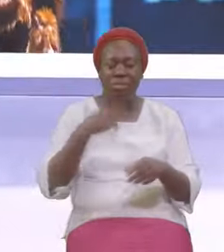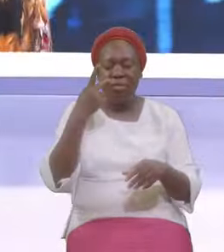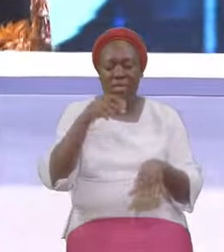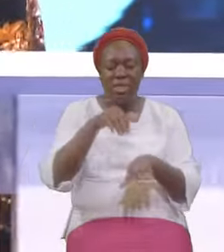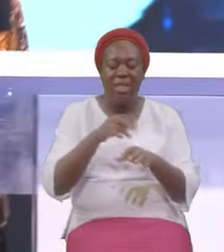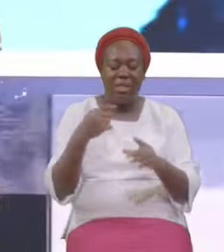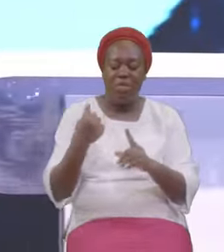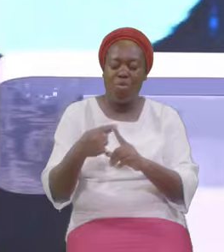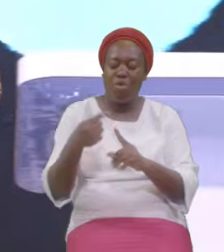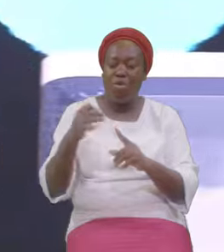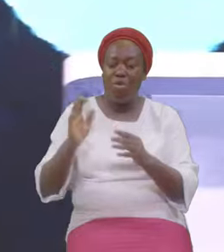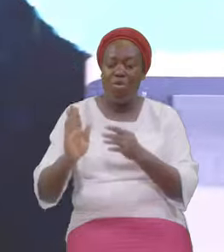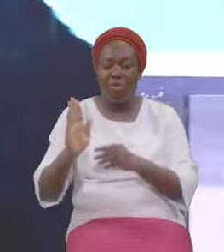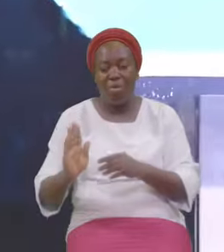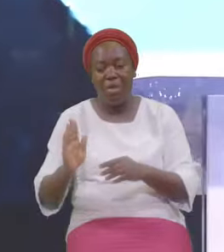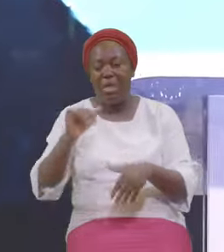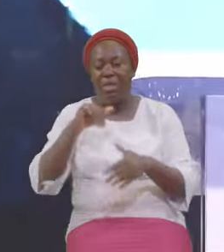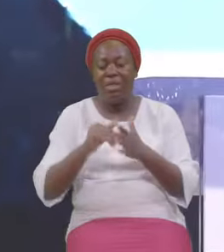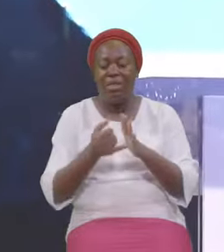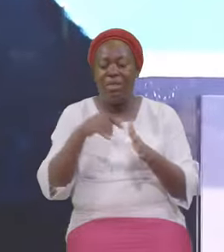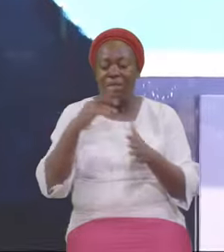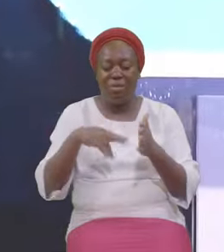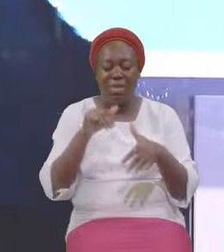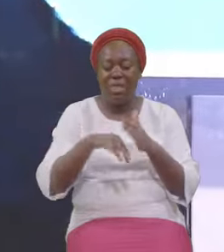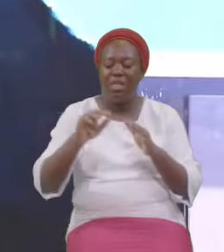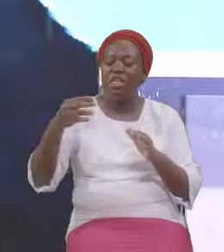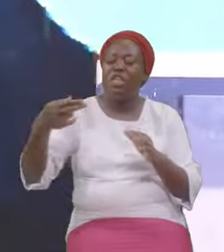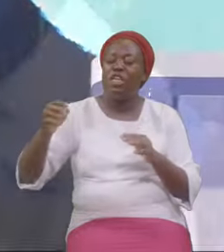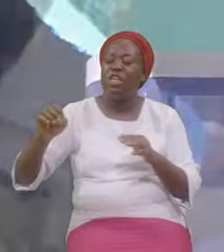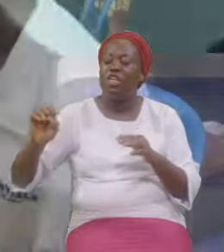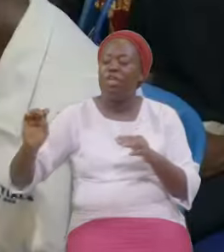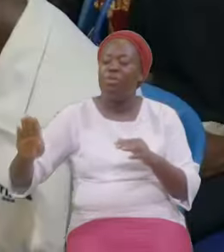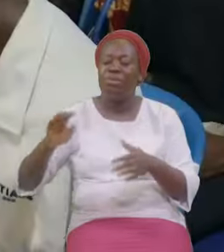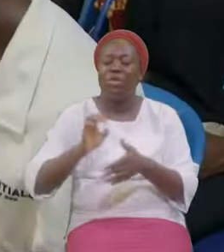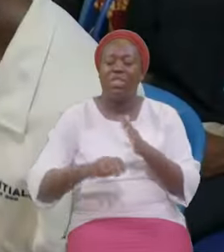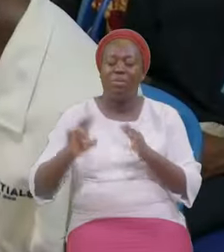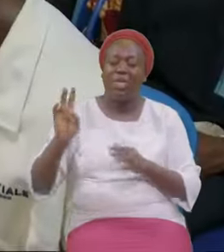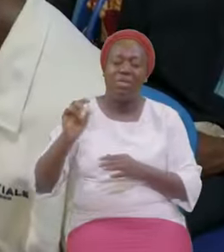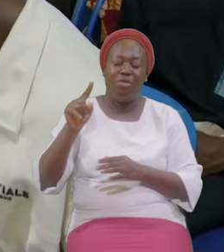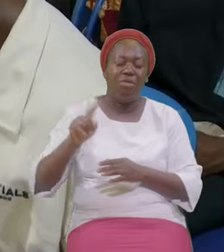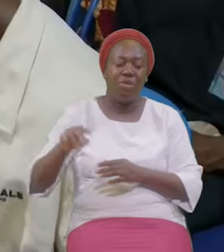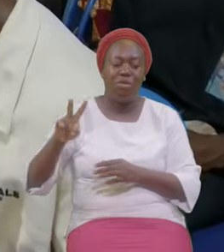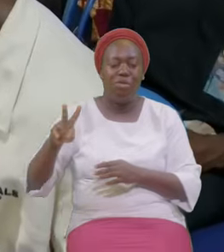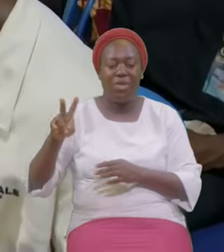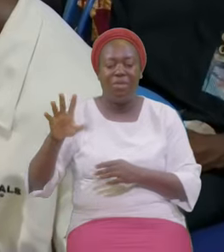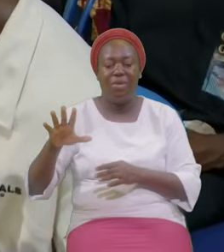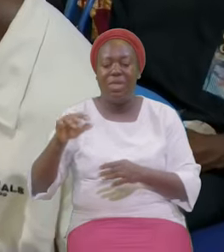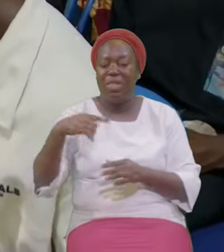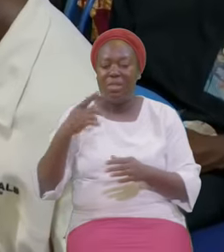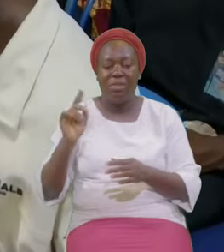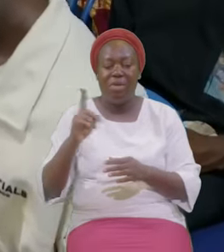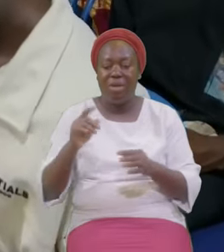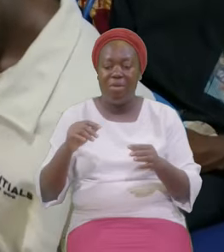in Hebrews chapter 7, reading from verse 25, it says, wherefore he is